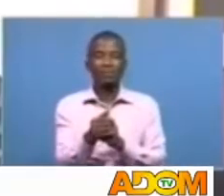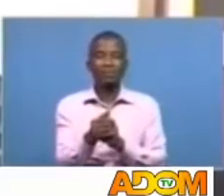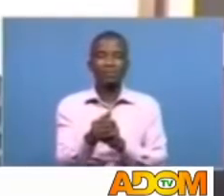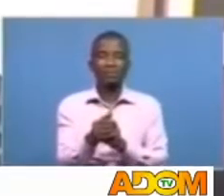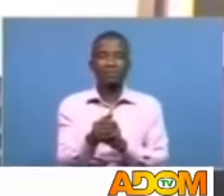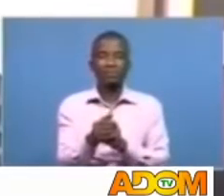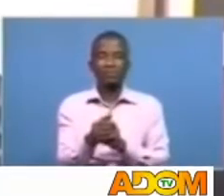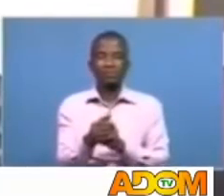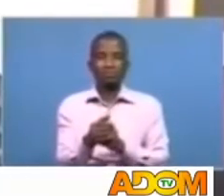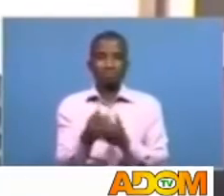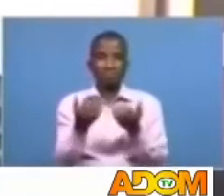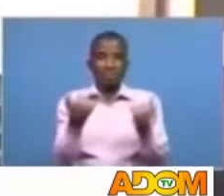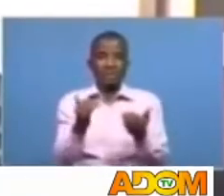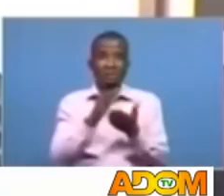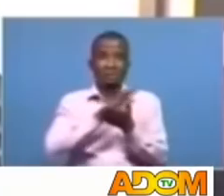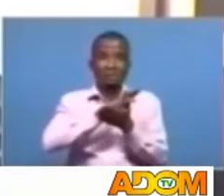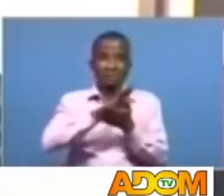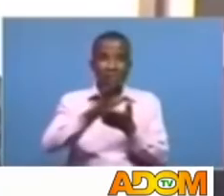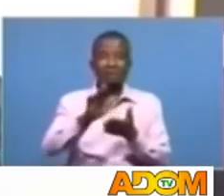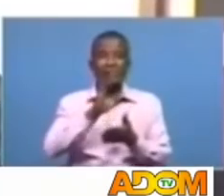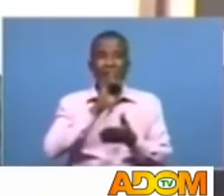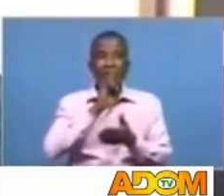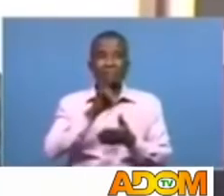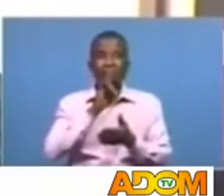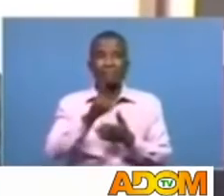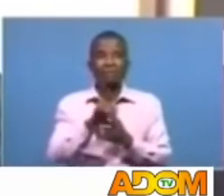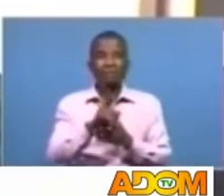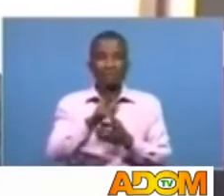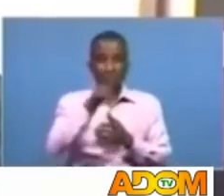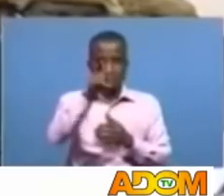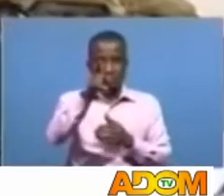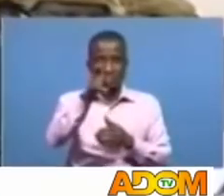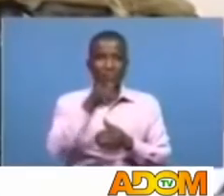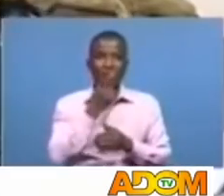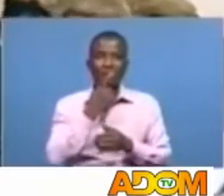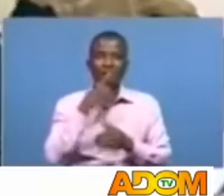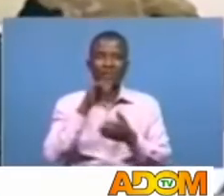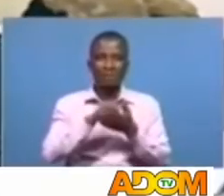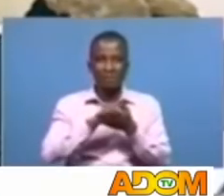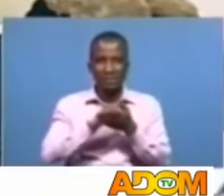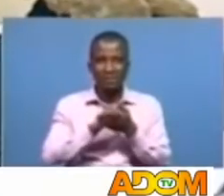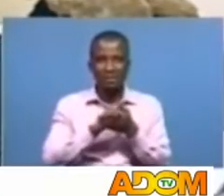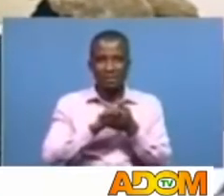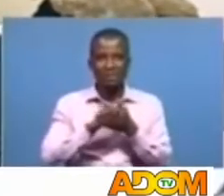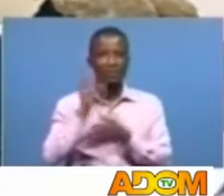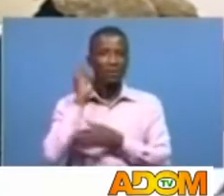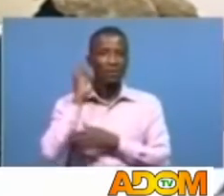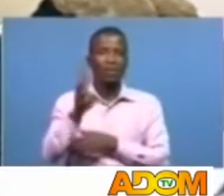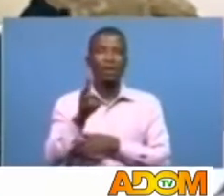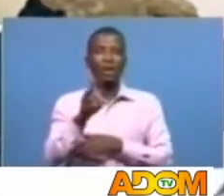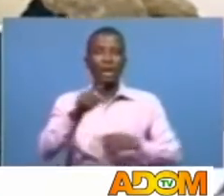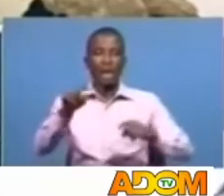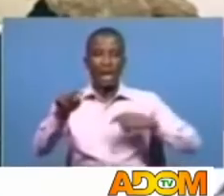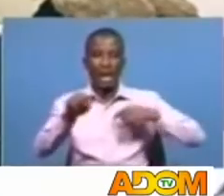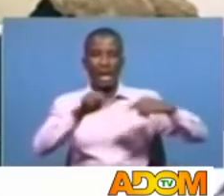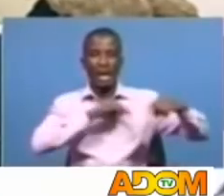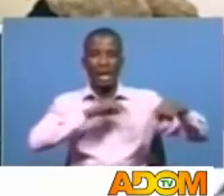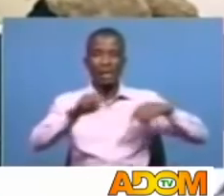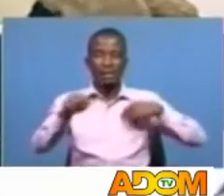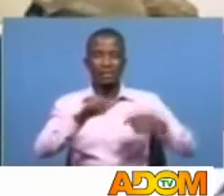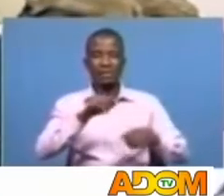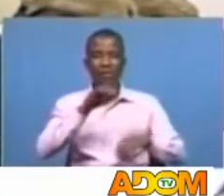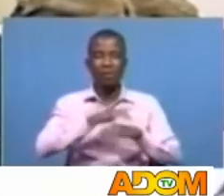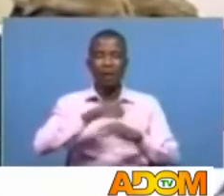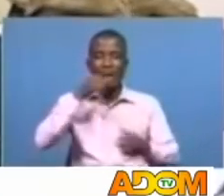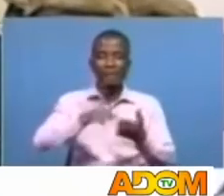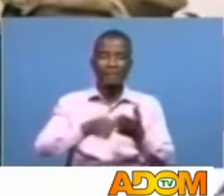this application, clearly indicating to your lordships that he is going to argue an appeal. And that is why